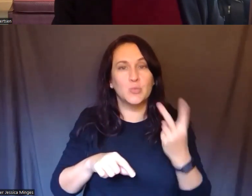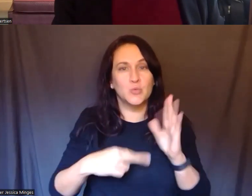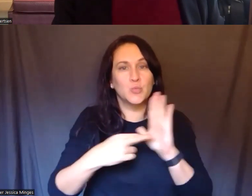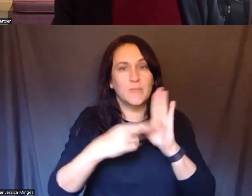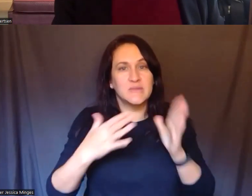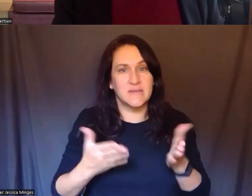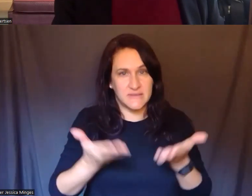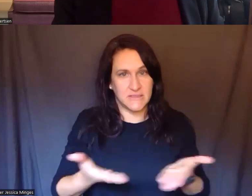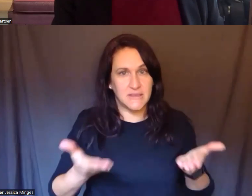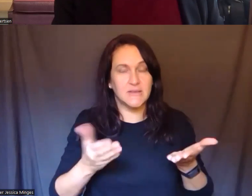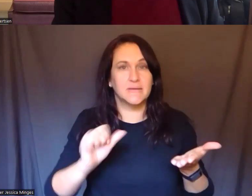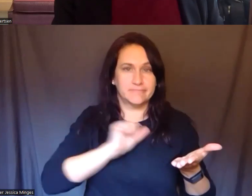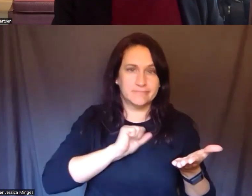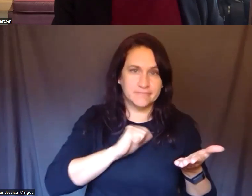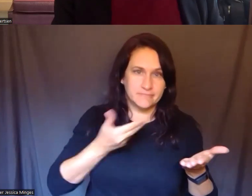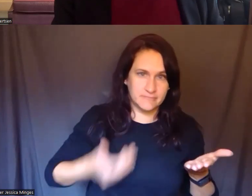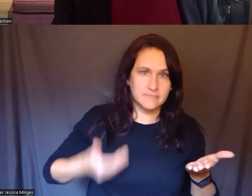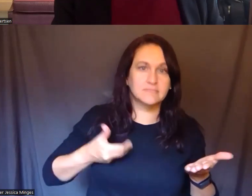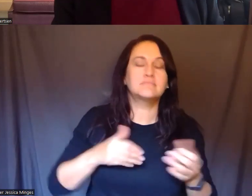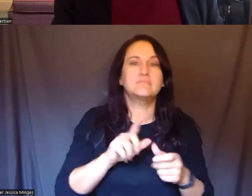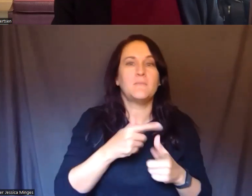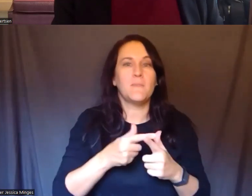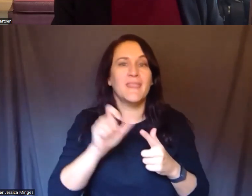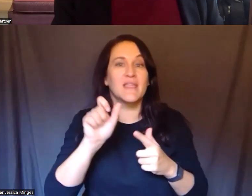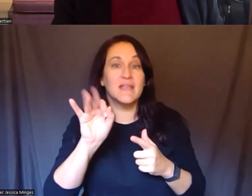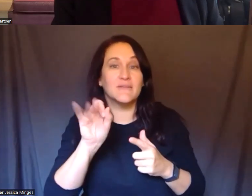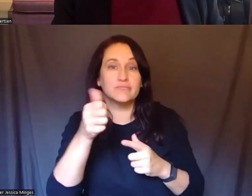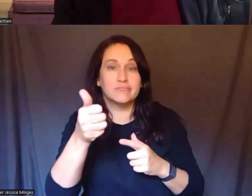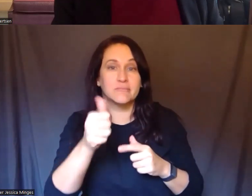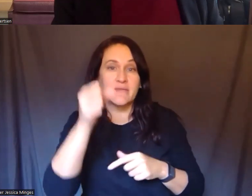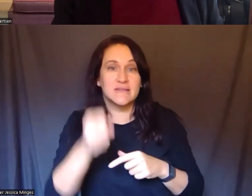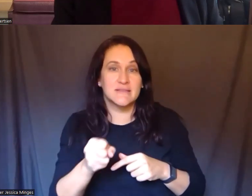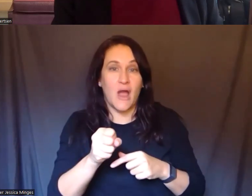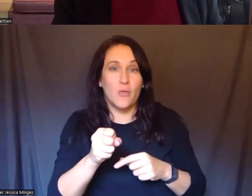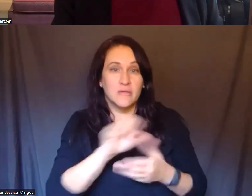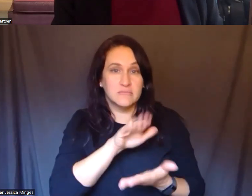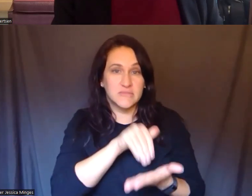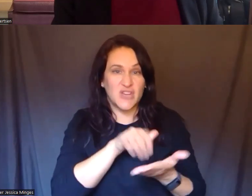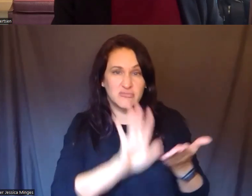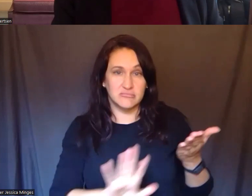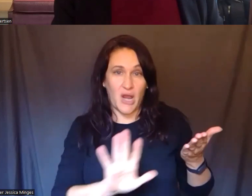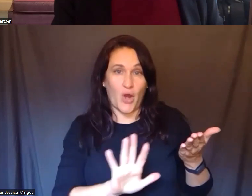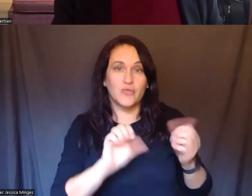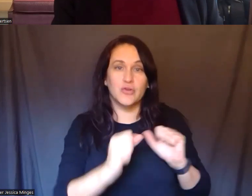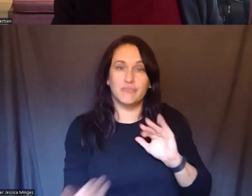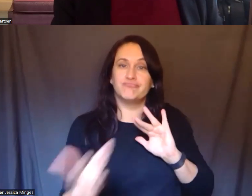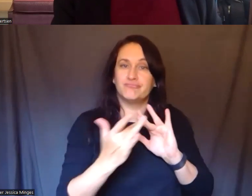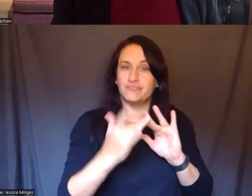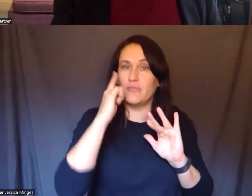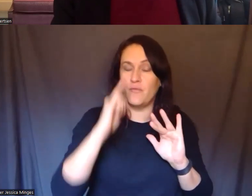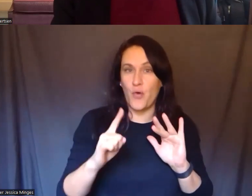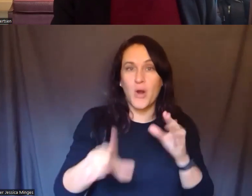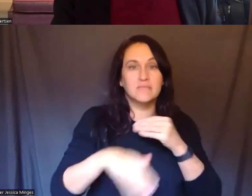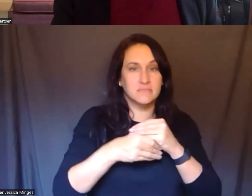representatives here, me being one of them, so that if you are in the South Central area, that you could contact me for